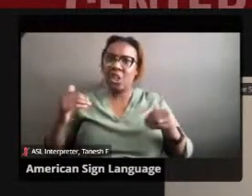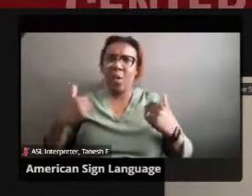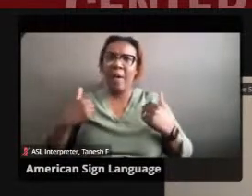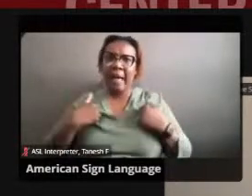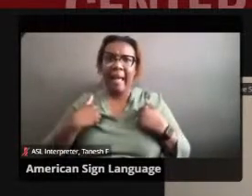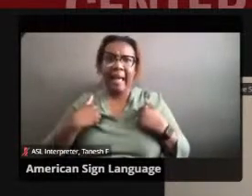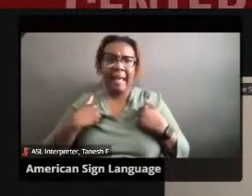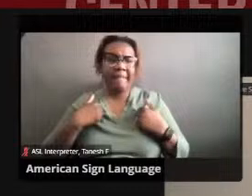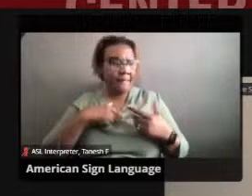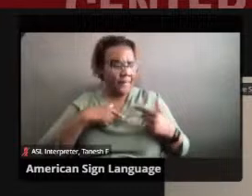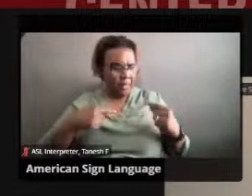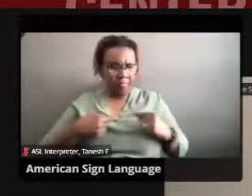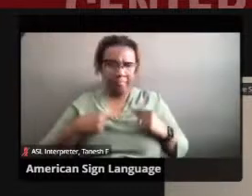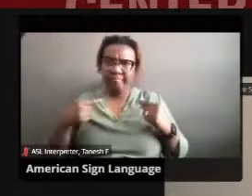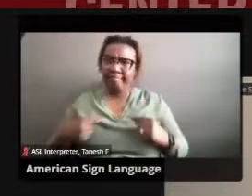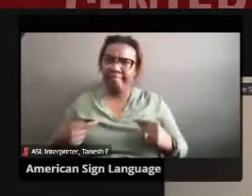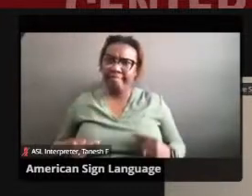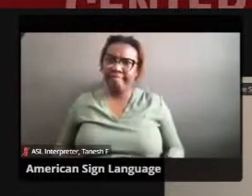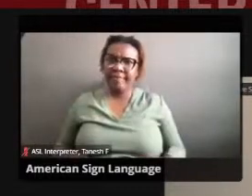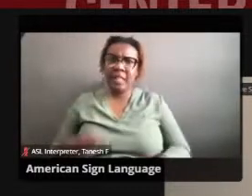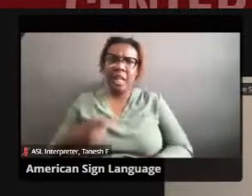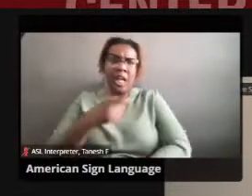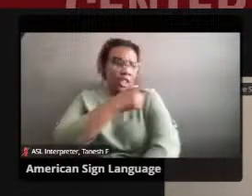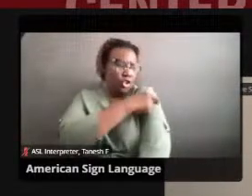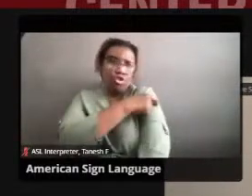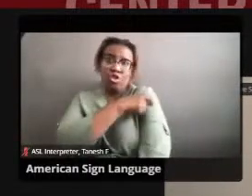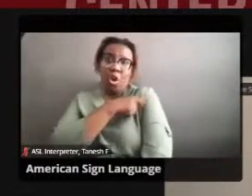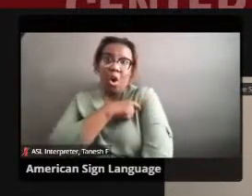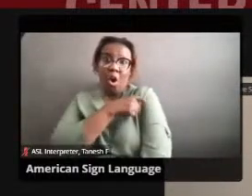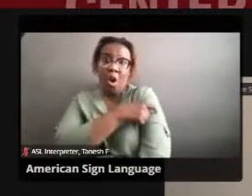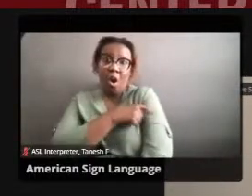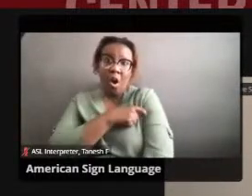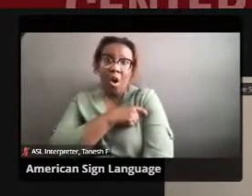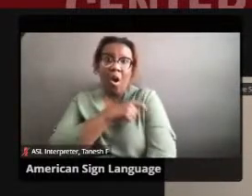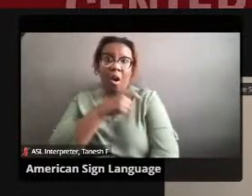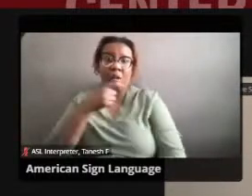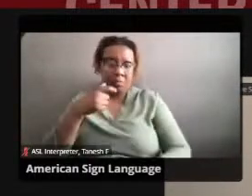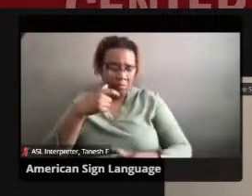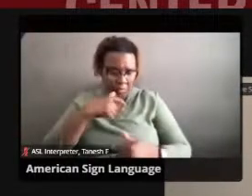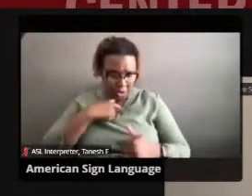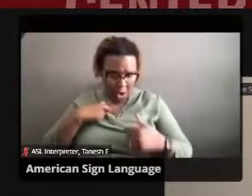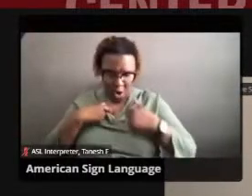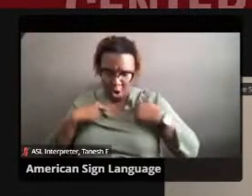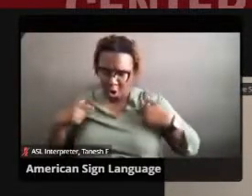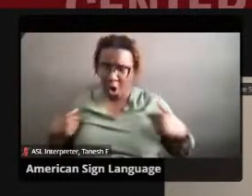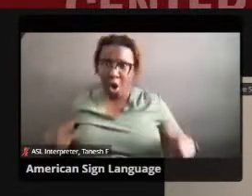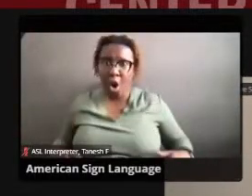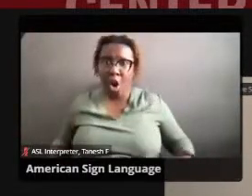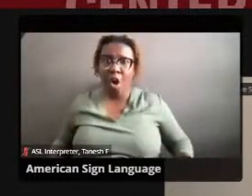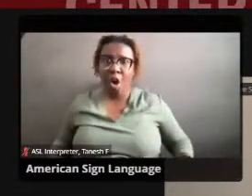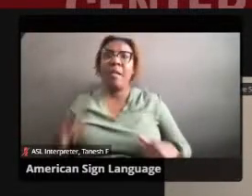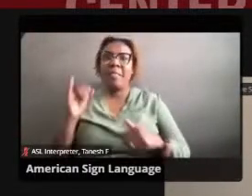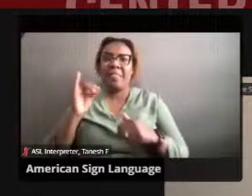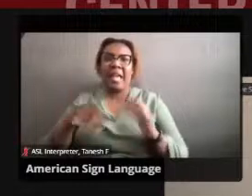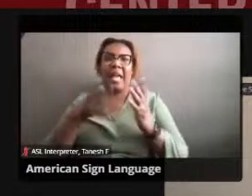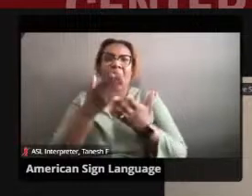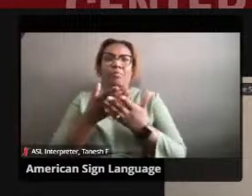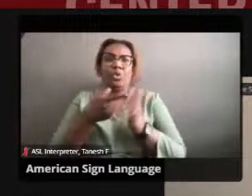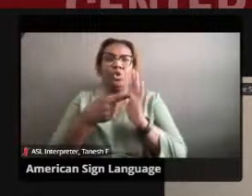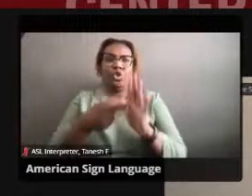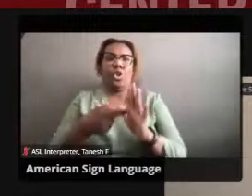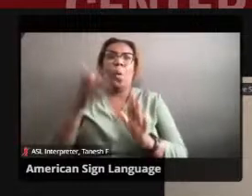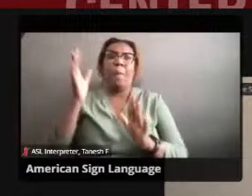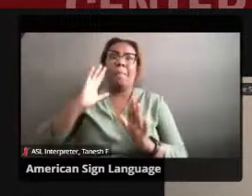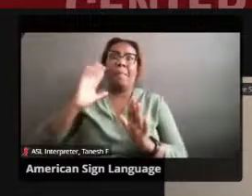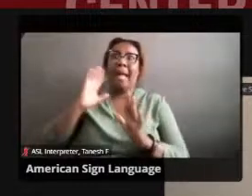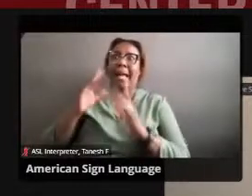wounded. Scars are an indication of healing. The presence of scars signal past hurts that are now